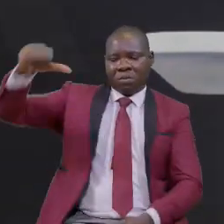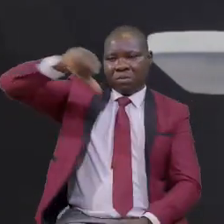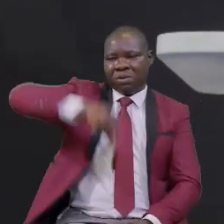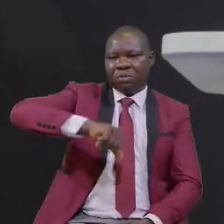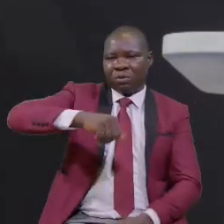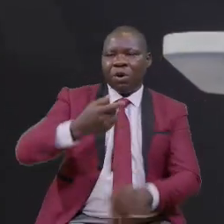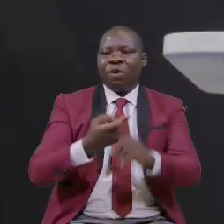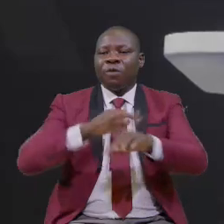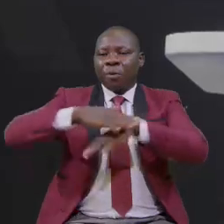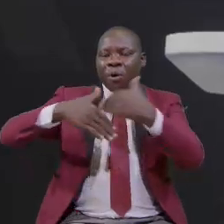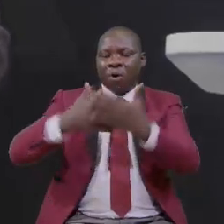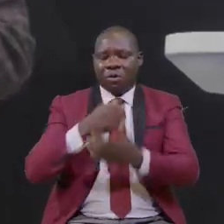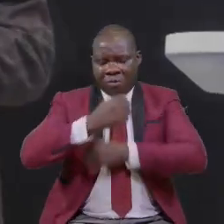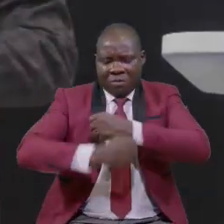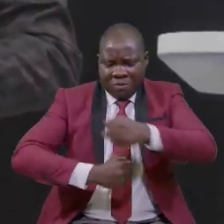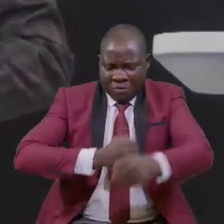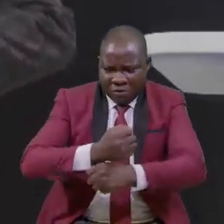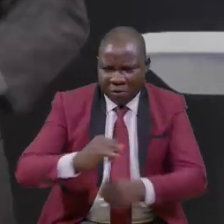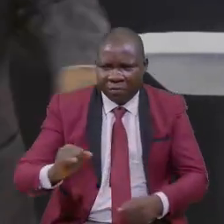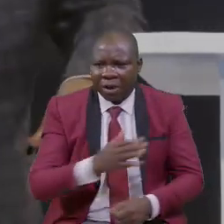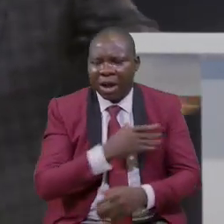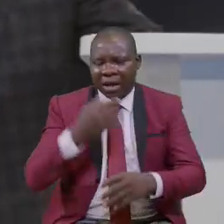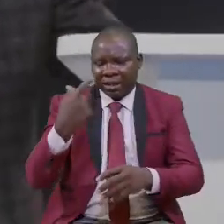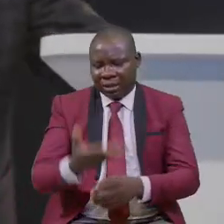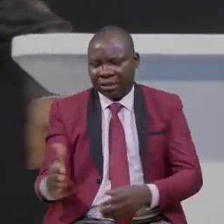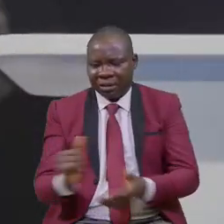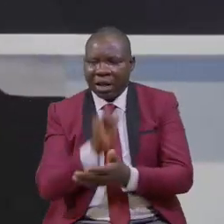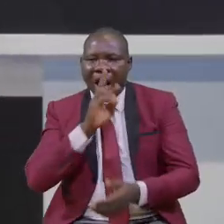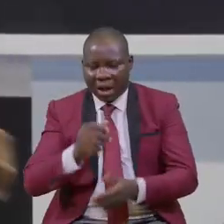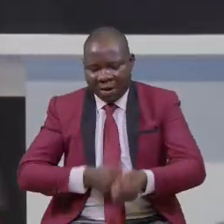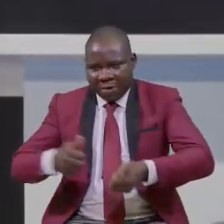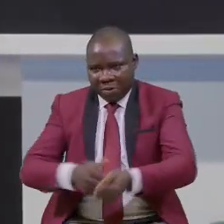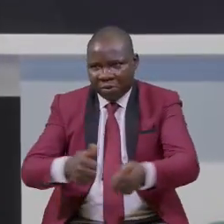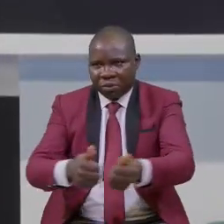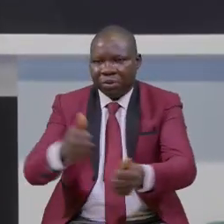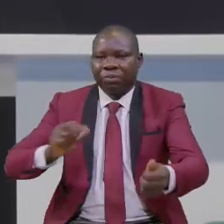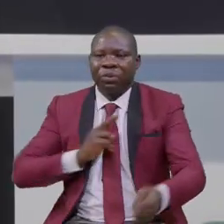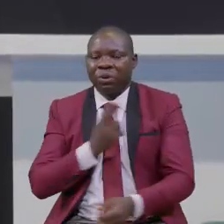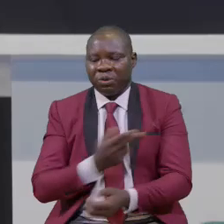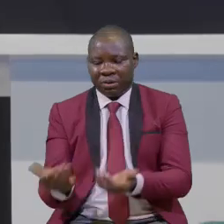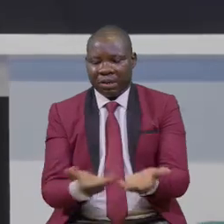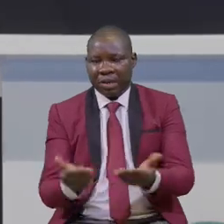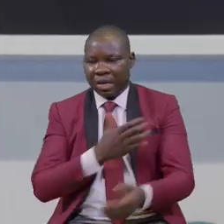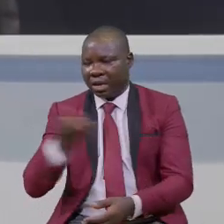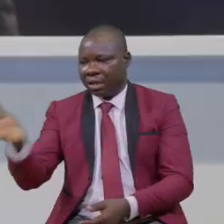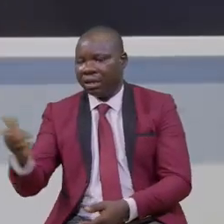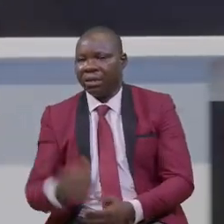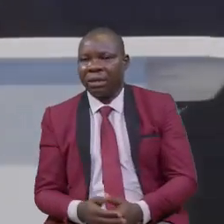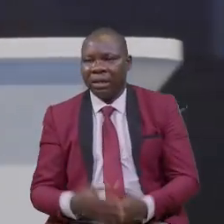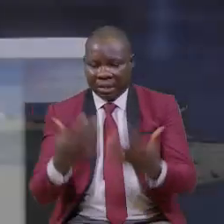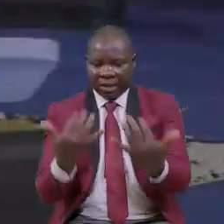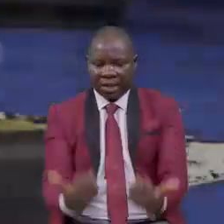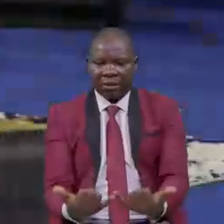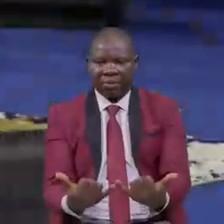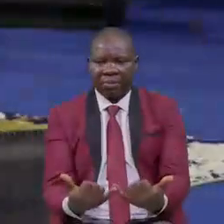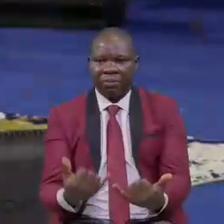the suffering and the things that were chasing us here, here and there. Well, now we